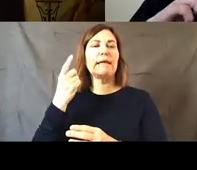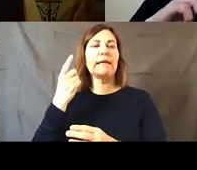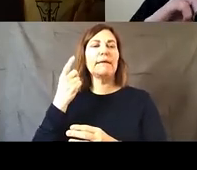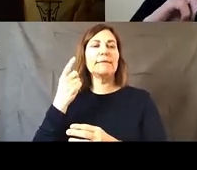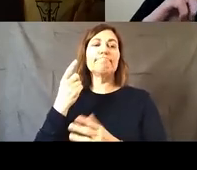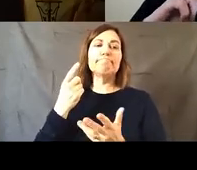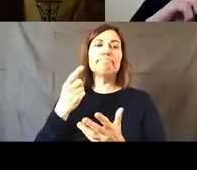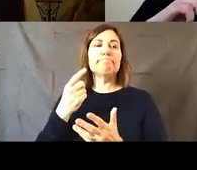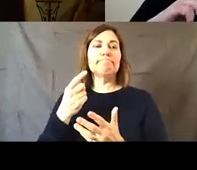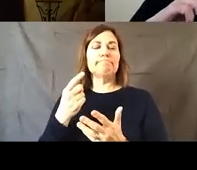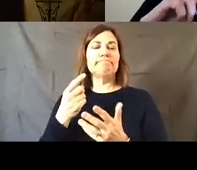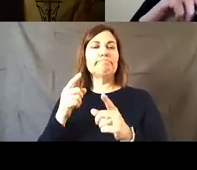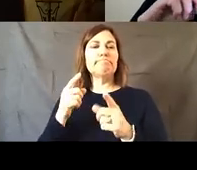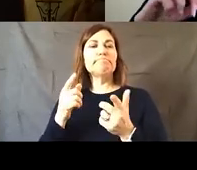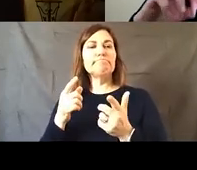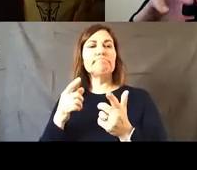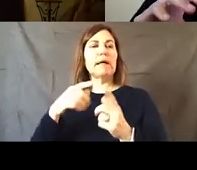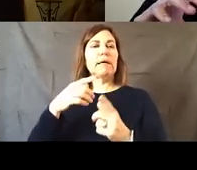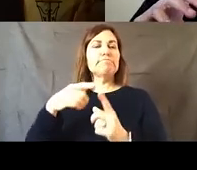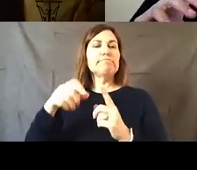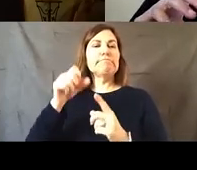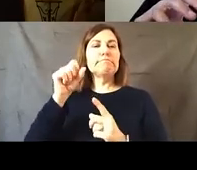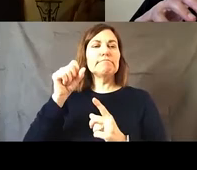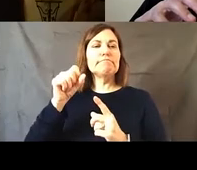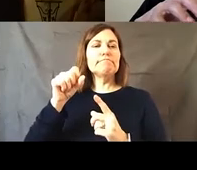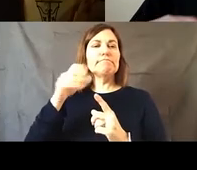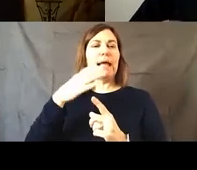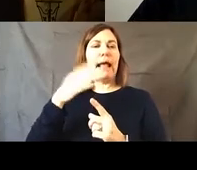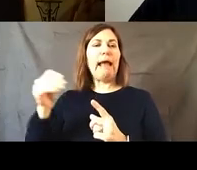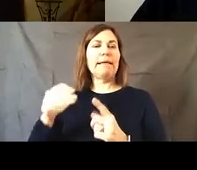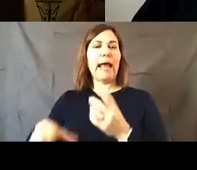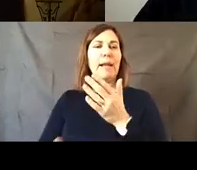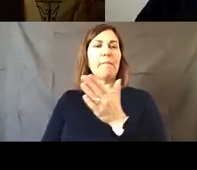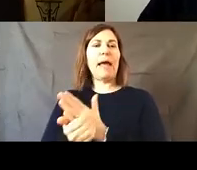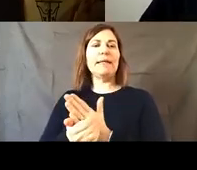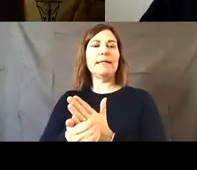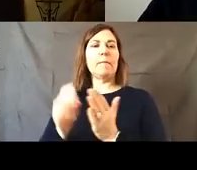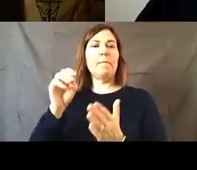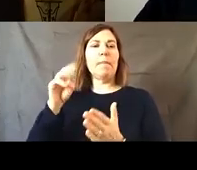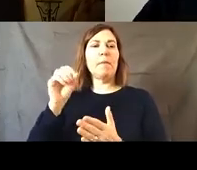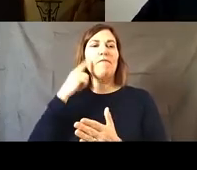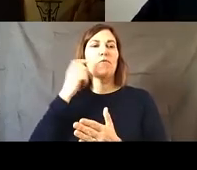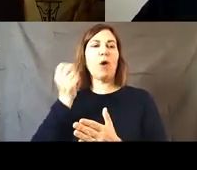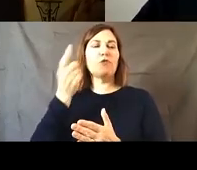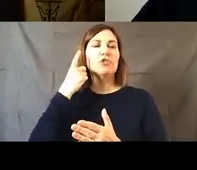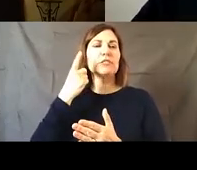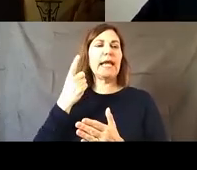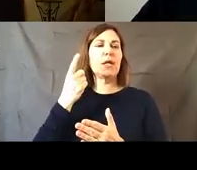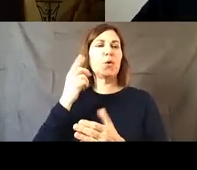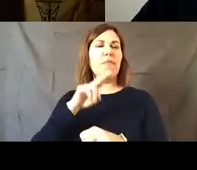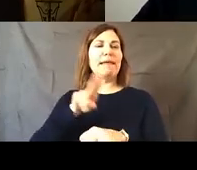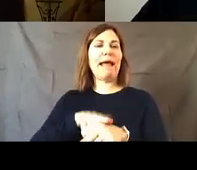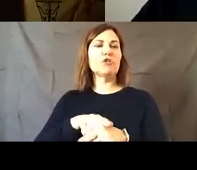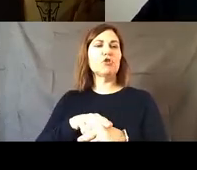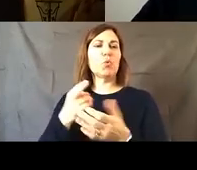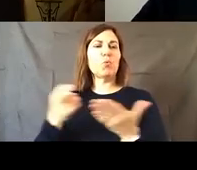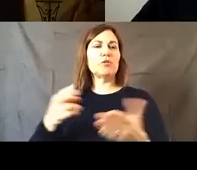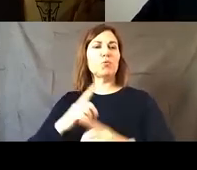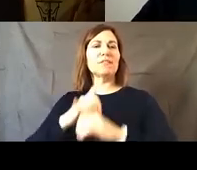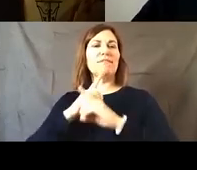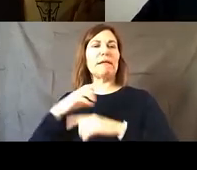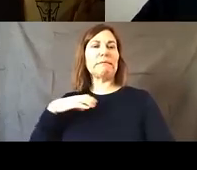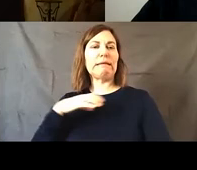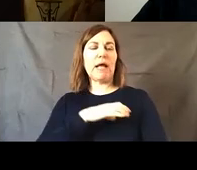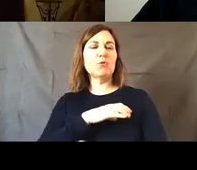amended memorandum of understanding with the Natural Resource Defense Council in support of the American